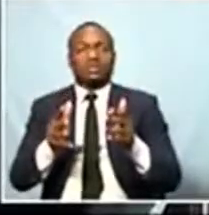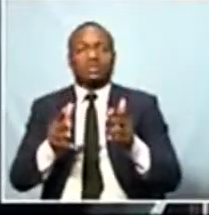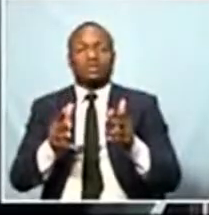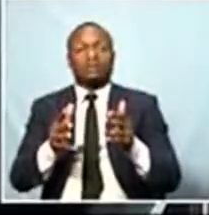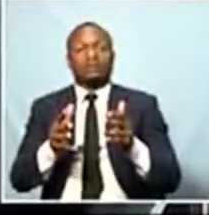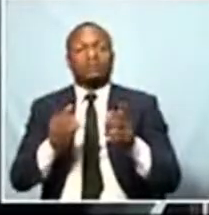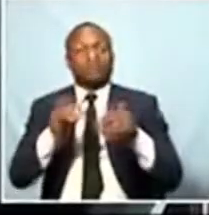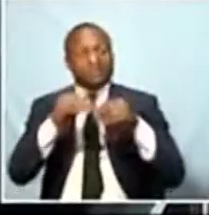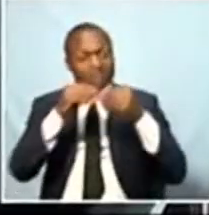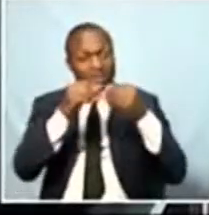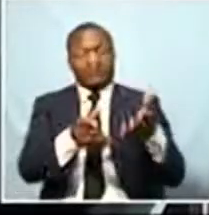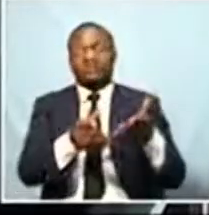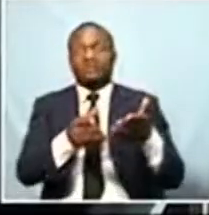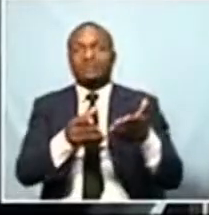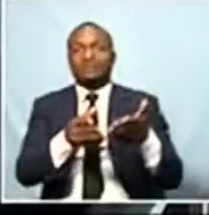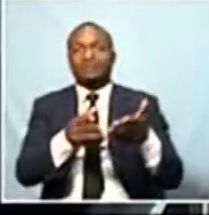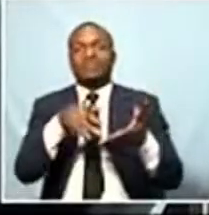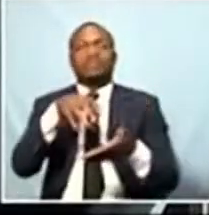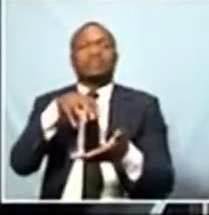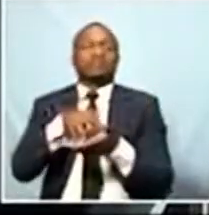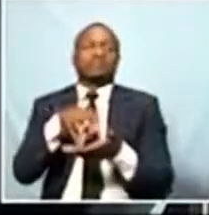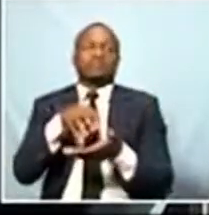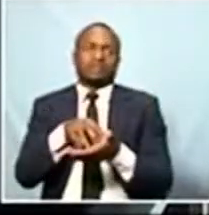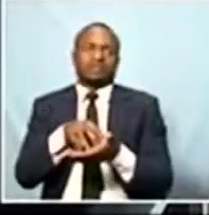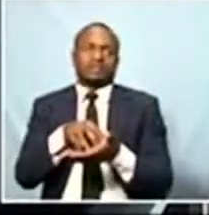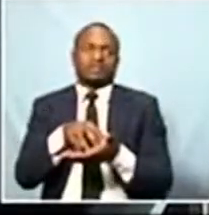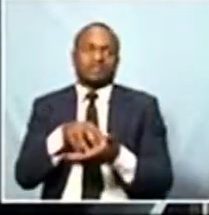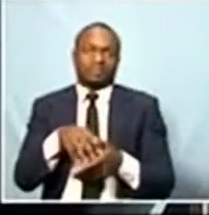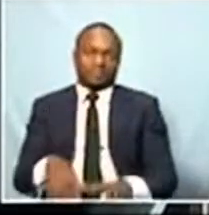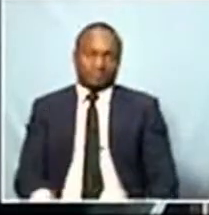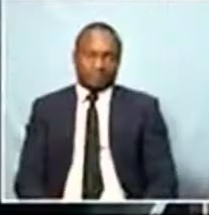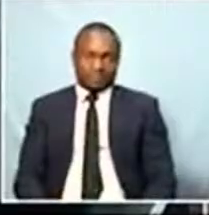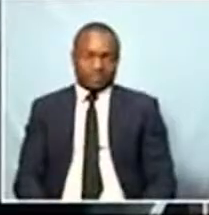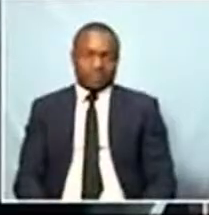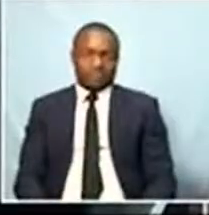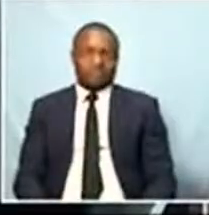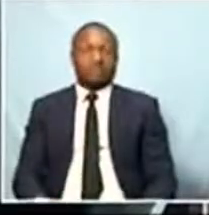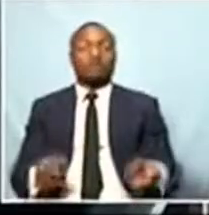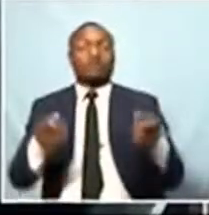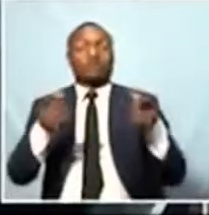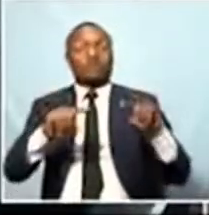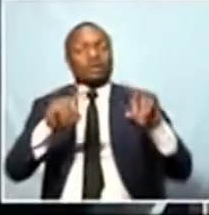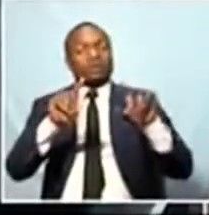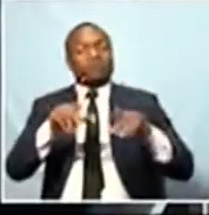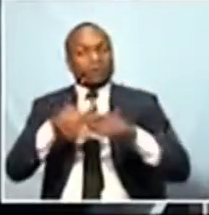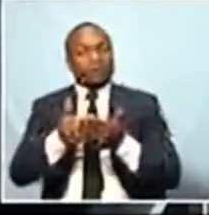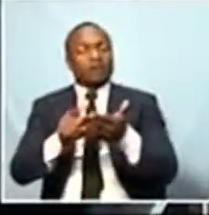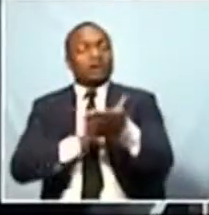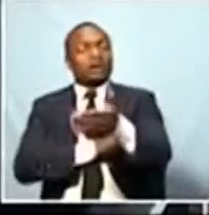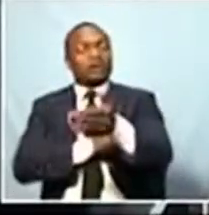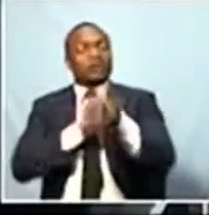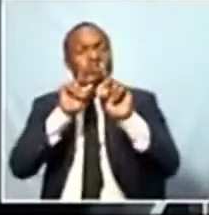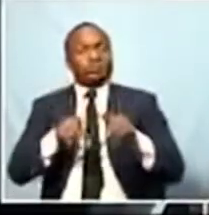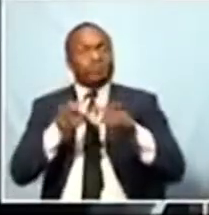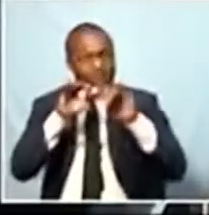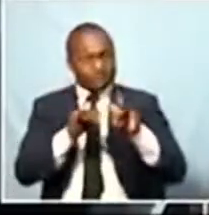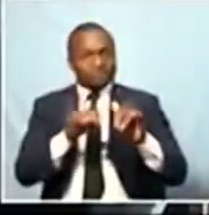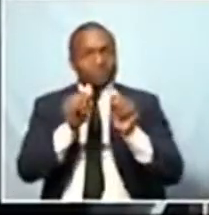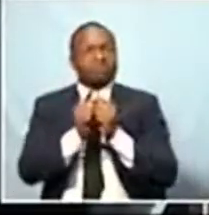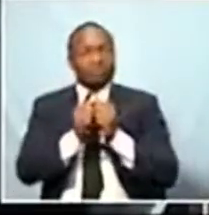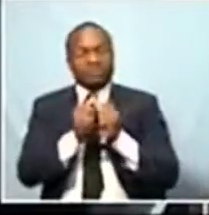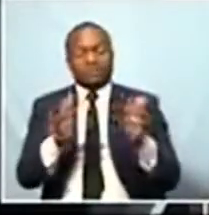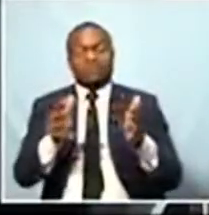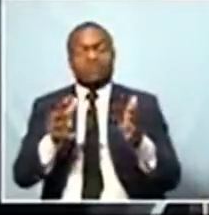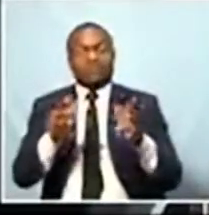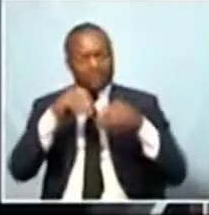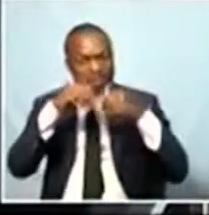our engagements is on the tenets of the law as to when a person, how long a person should stay before being charged, when they